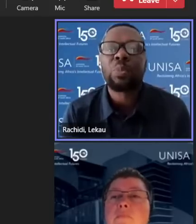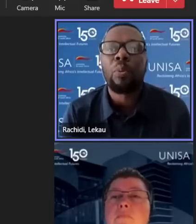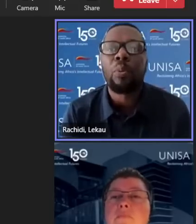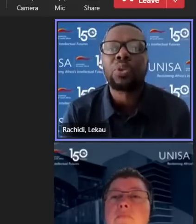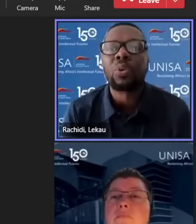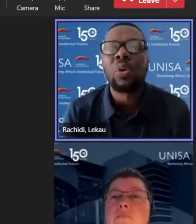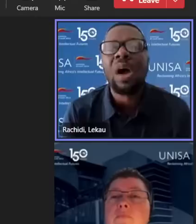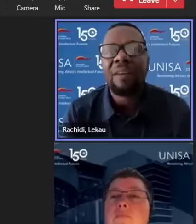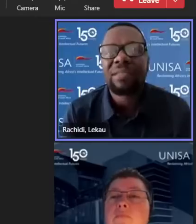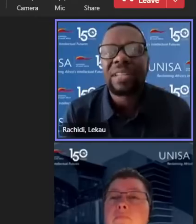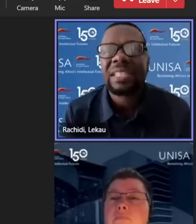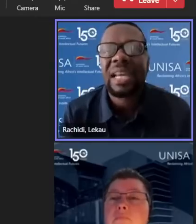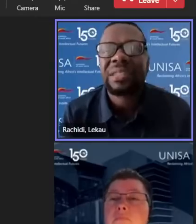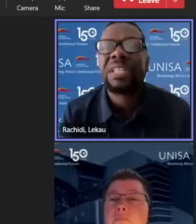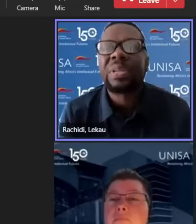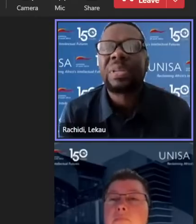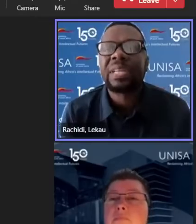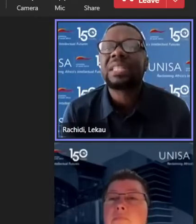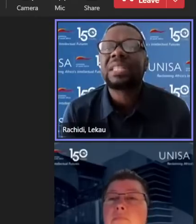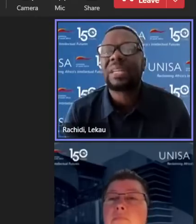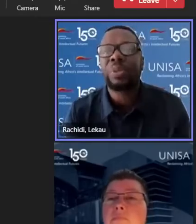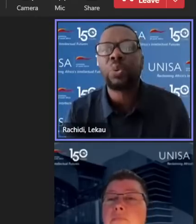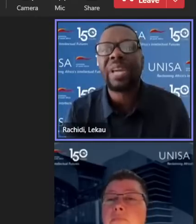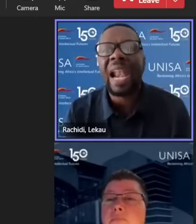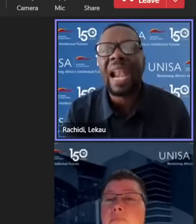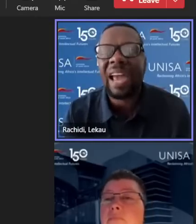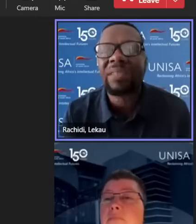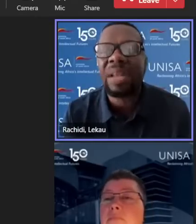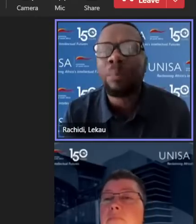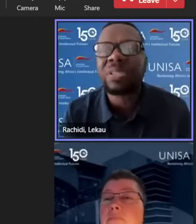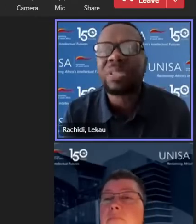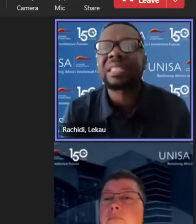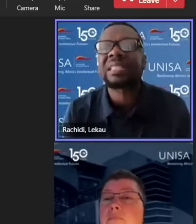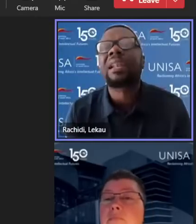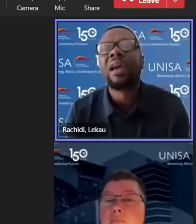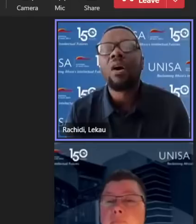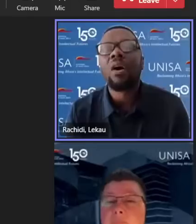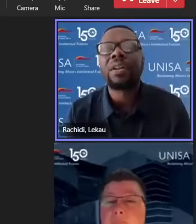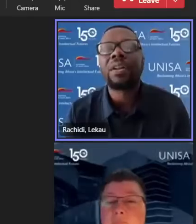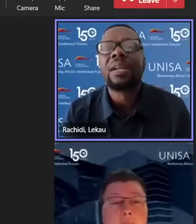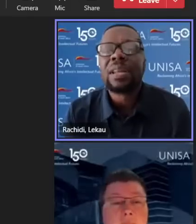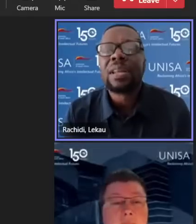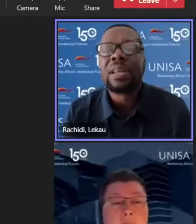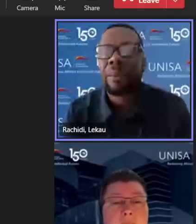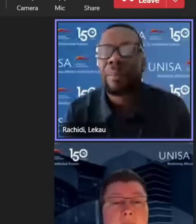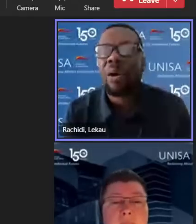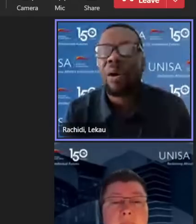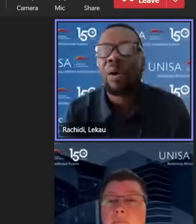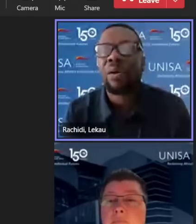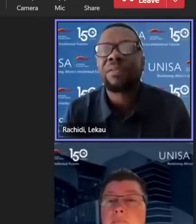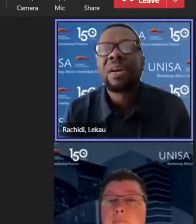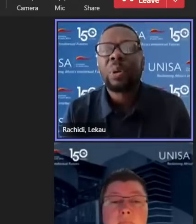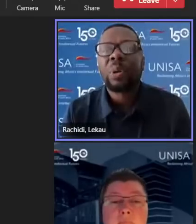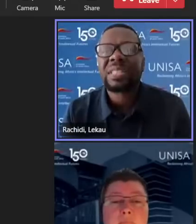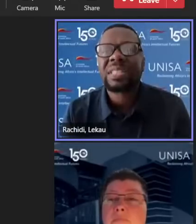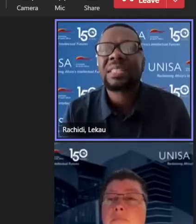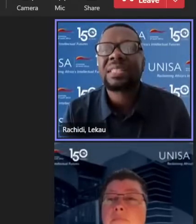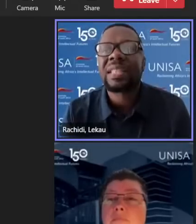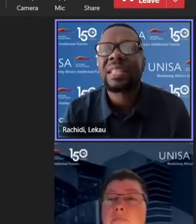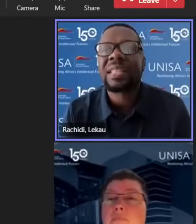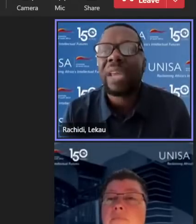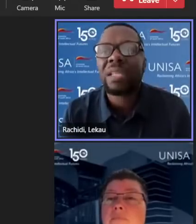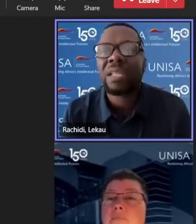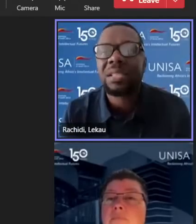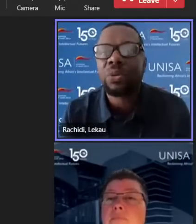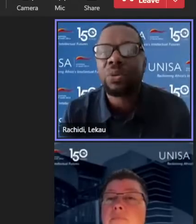able to respond to after she has finished presenting, but she'll be doing a live demonstration on the number of